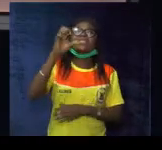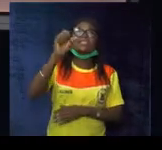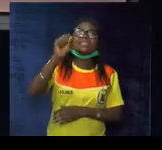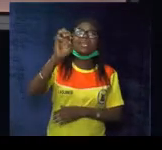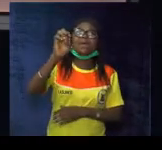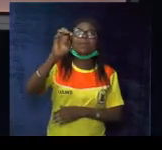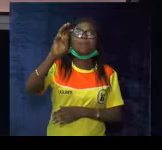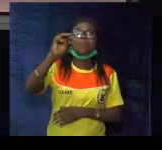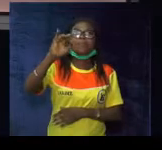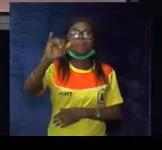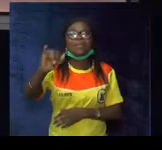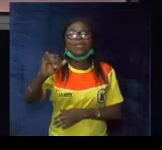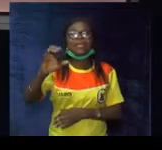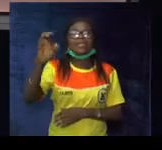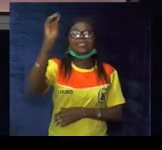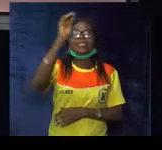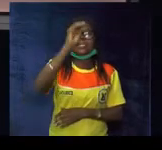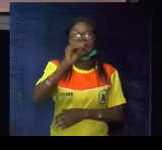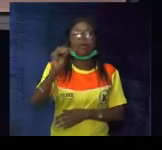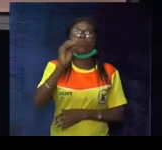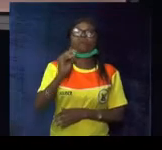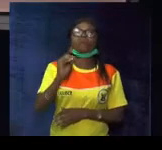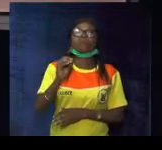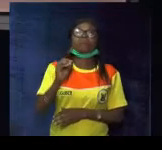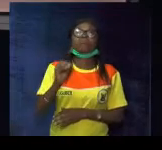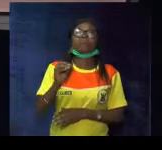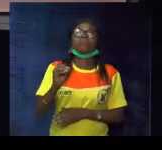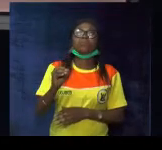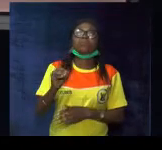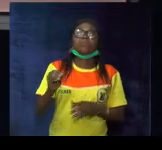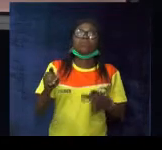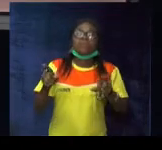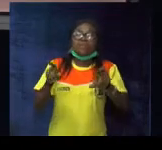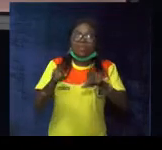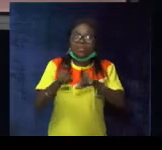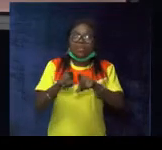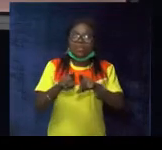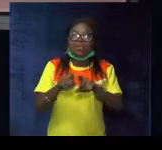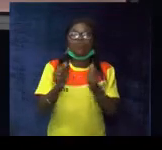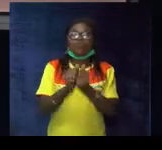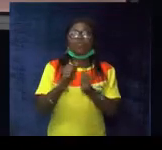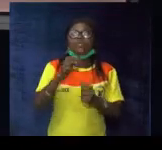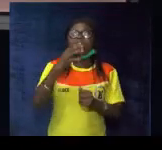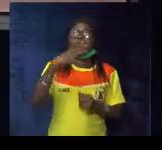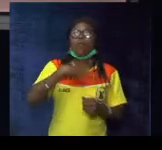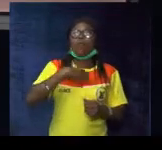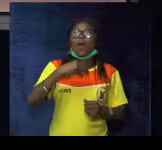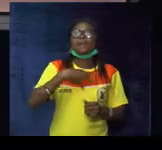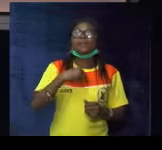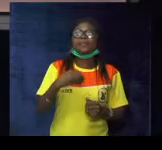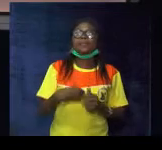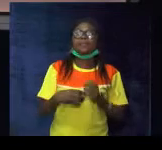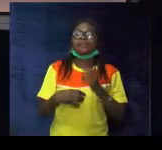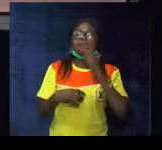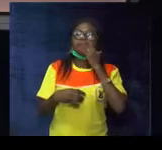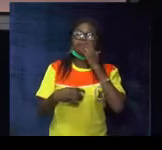the semicircle. The red part is a semicircle, and it's also equal to the white part, which is another